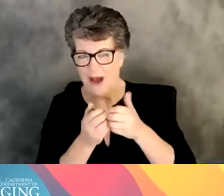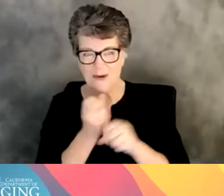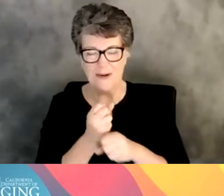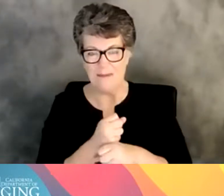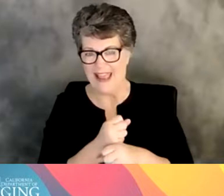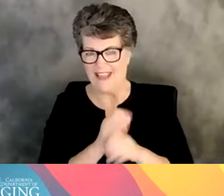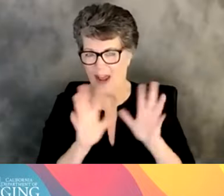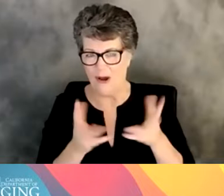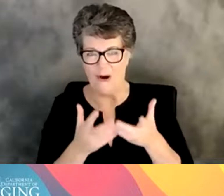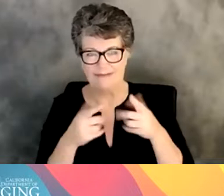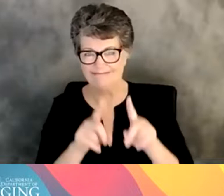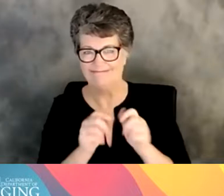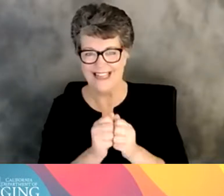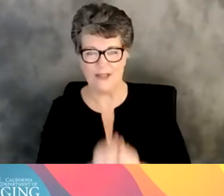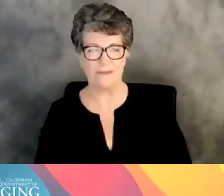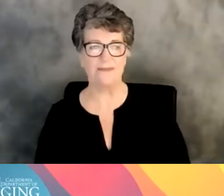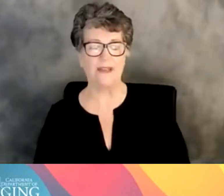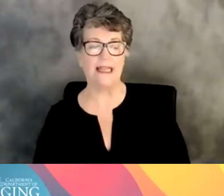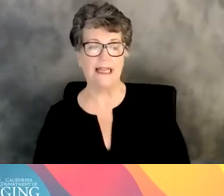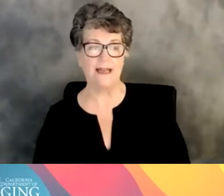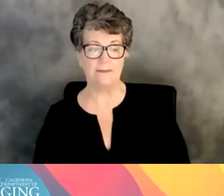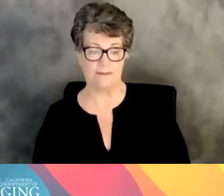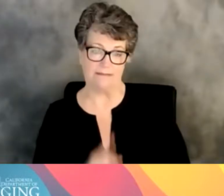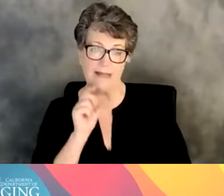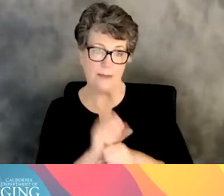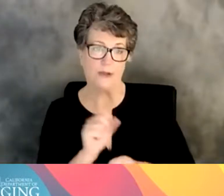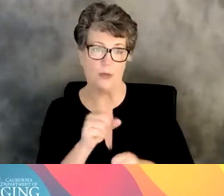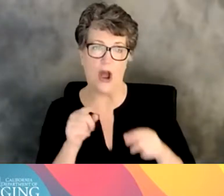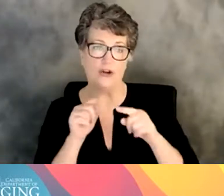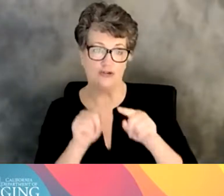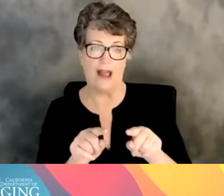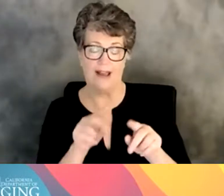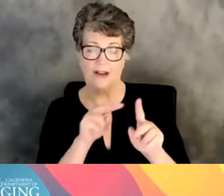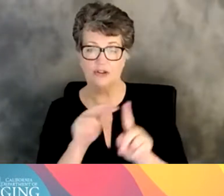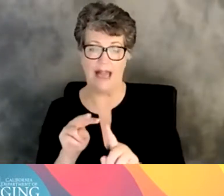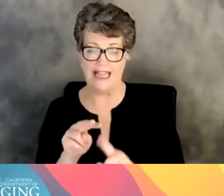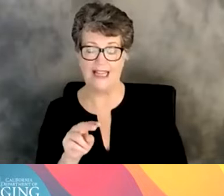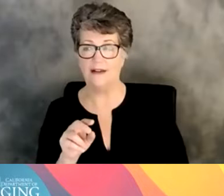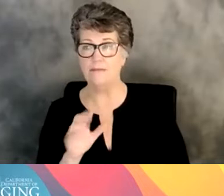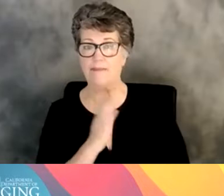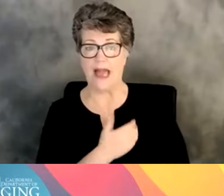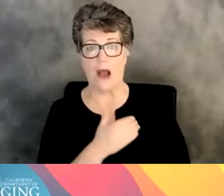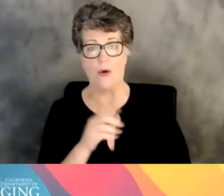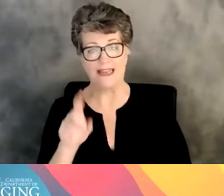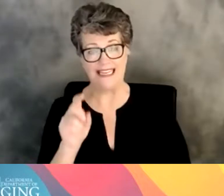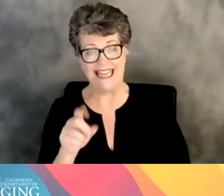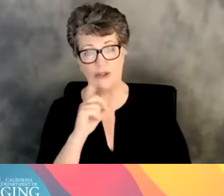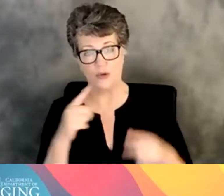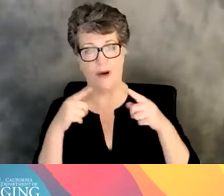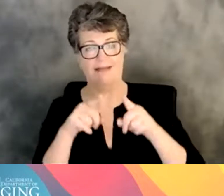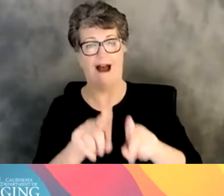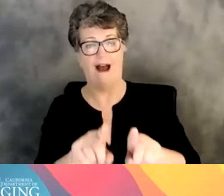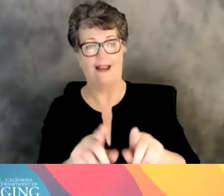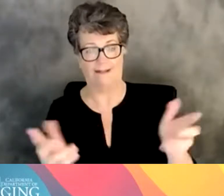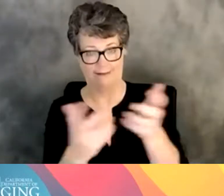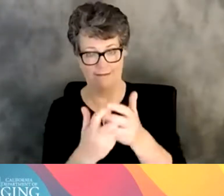all come to fruition. But absolutely, we are tracking the need to align